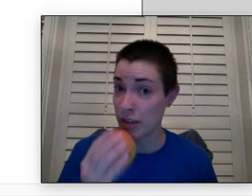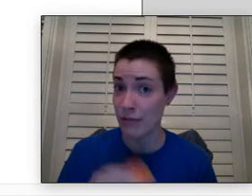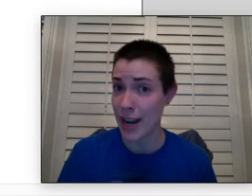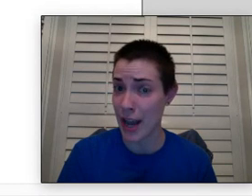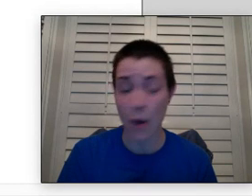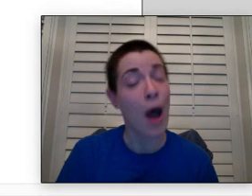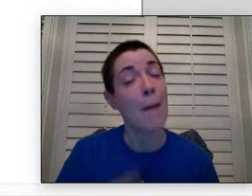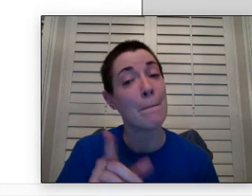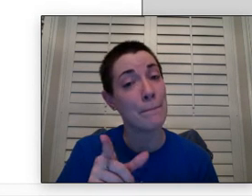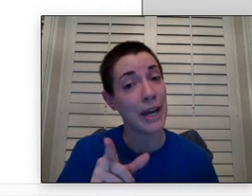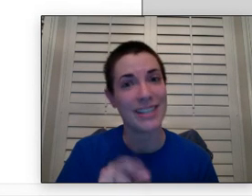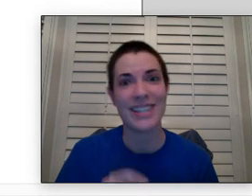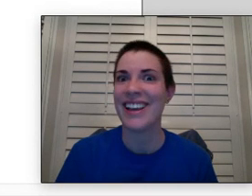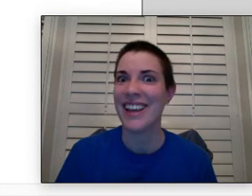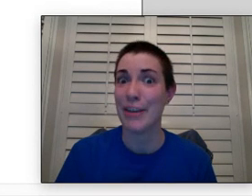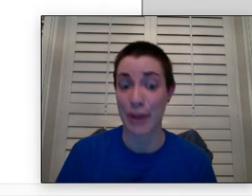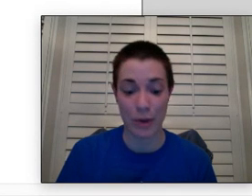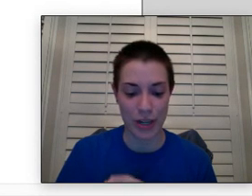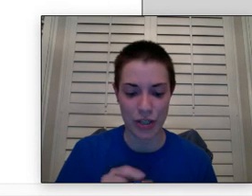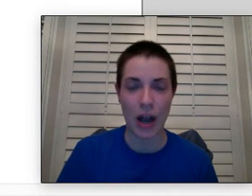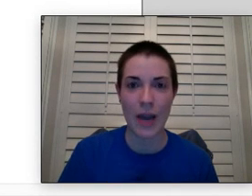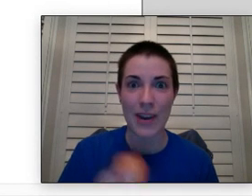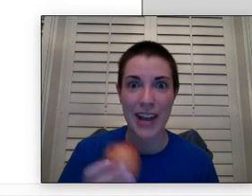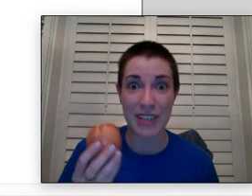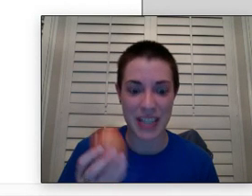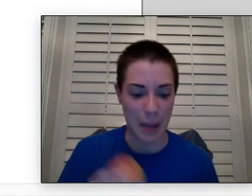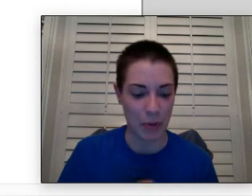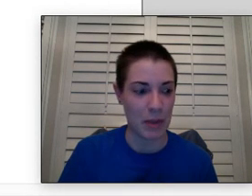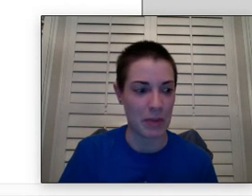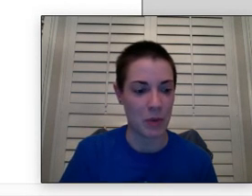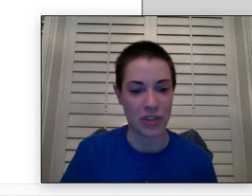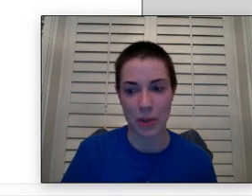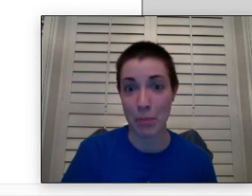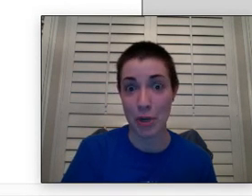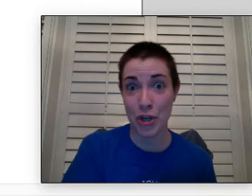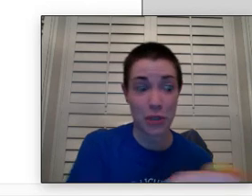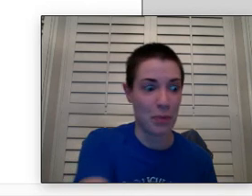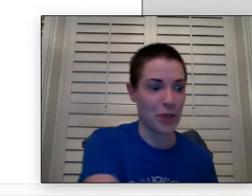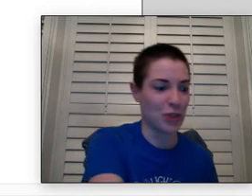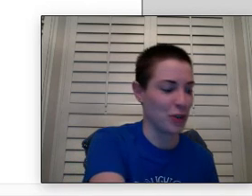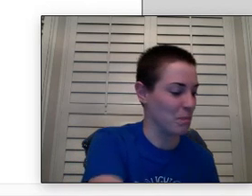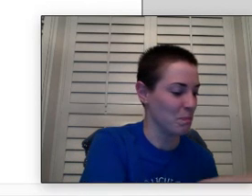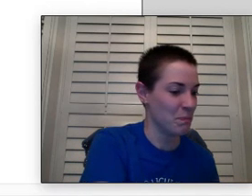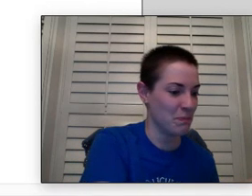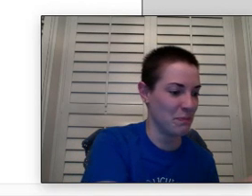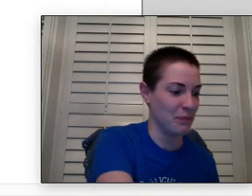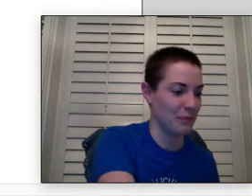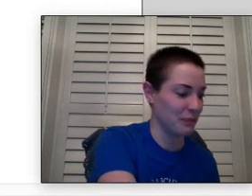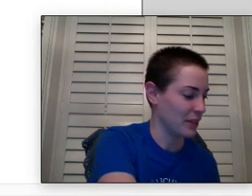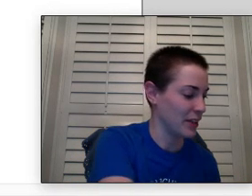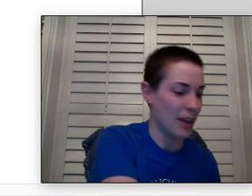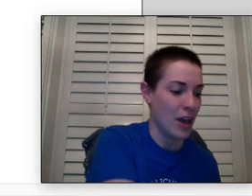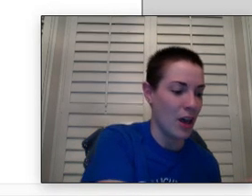real right now, but if I wanted to, I would have this apple maybe with some peanut butter.